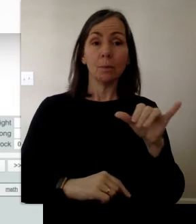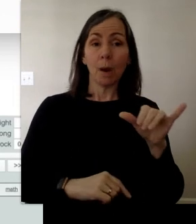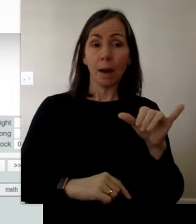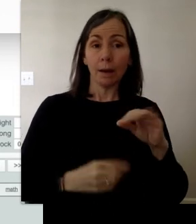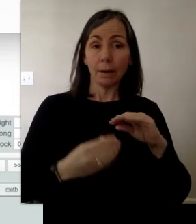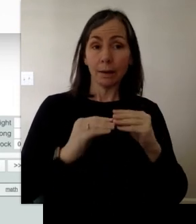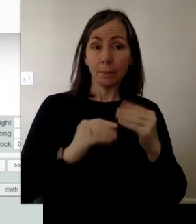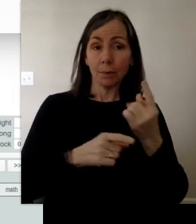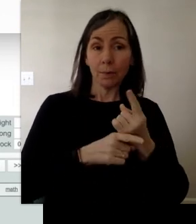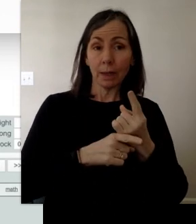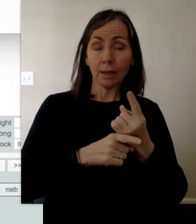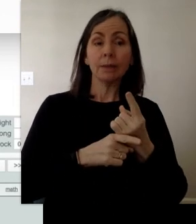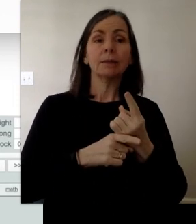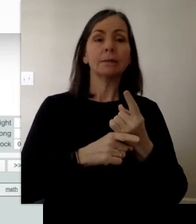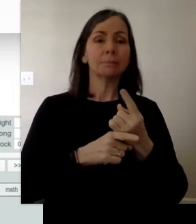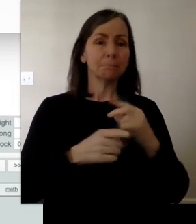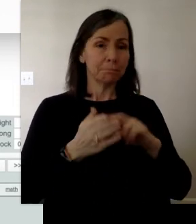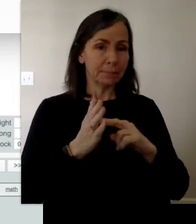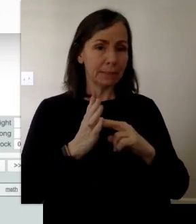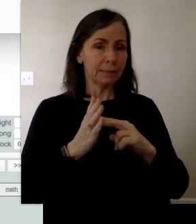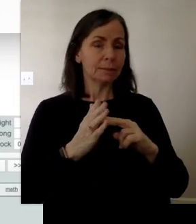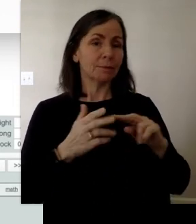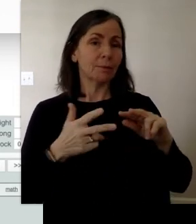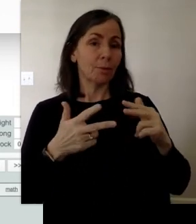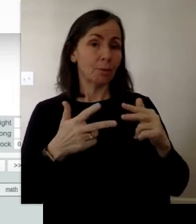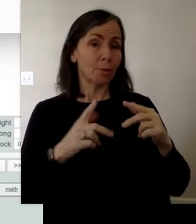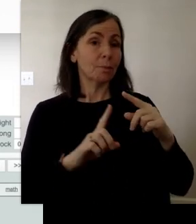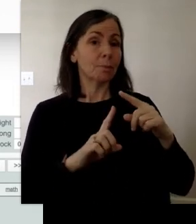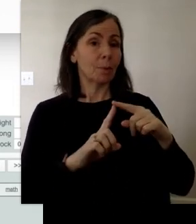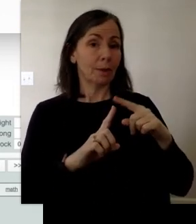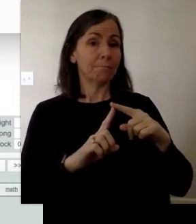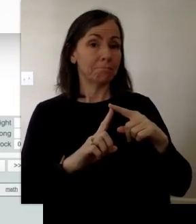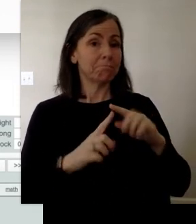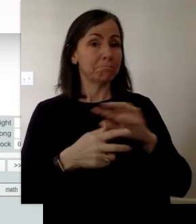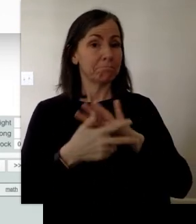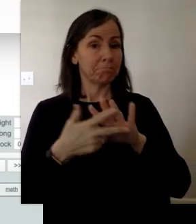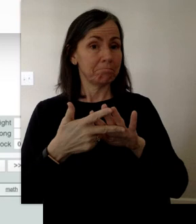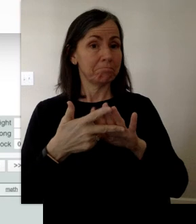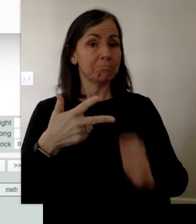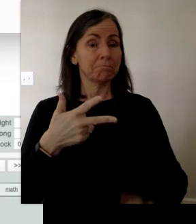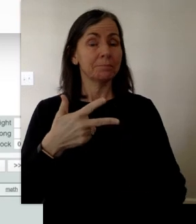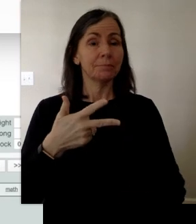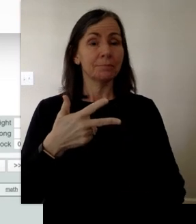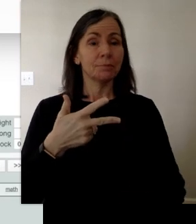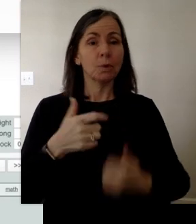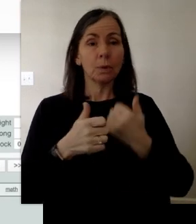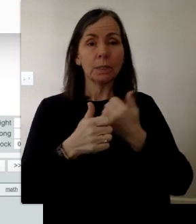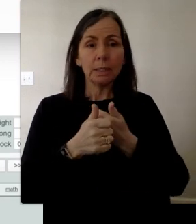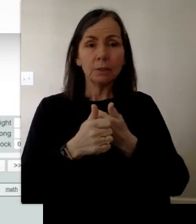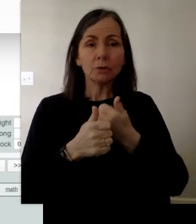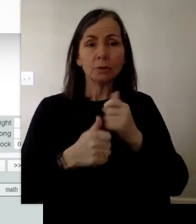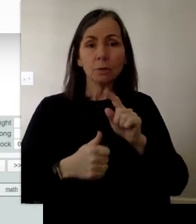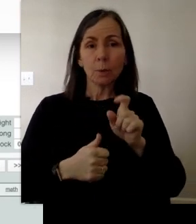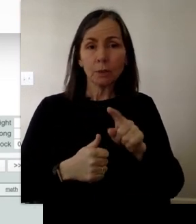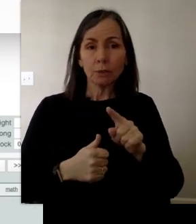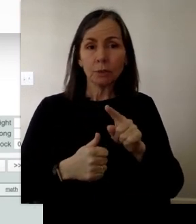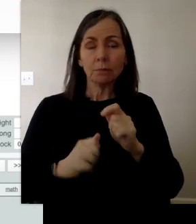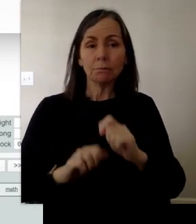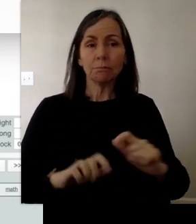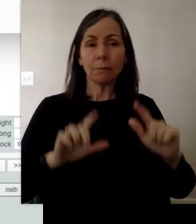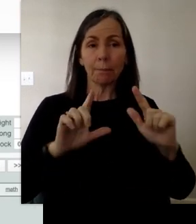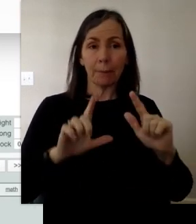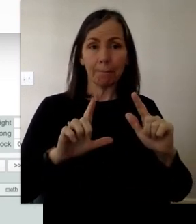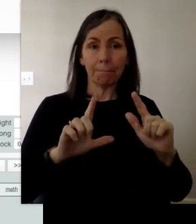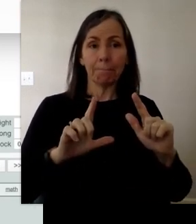coordinate from the vertex correct, you get 1 point. So in each problem that looks like